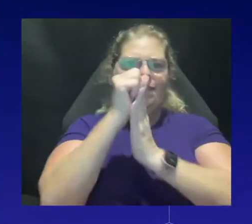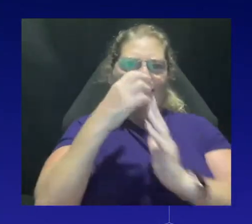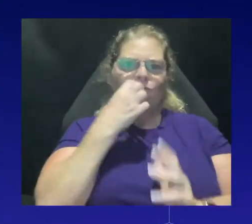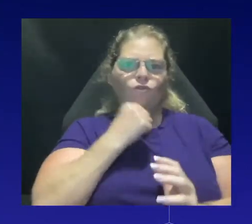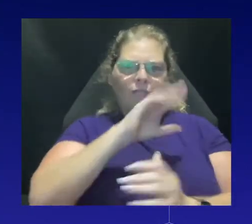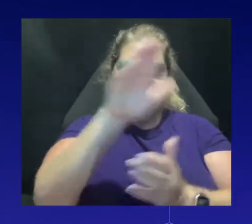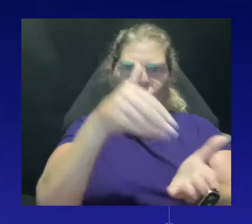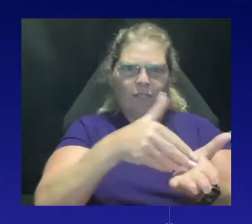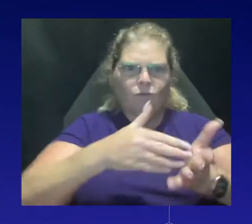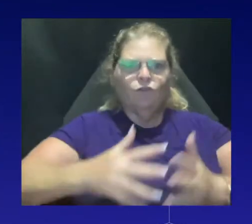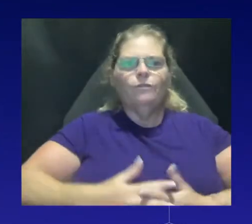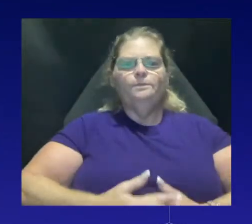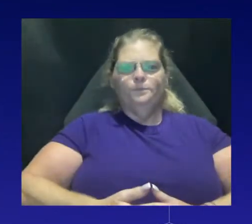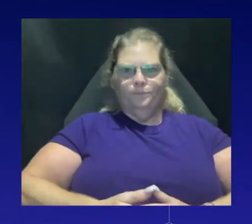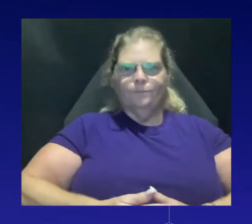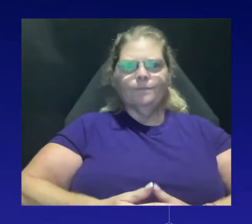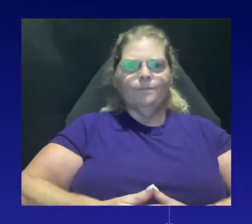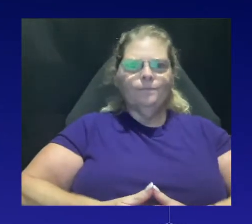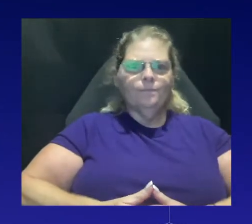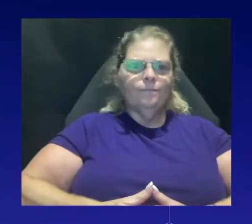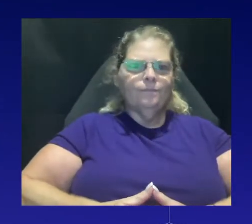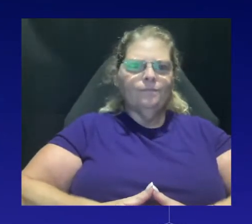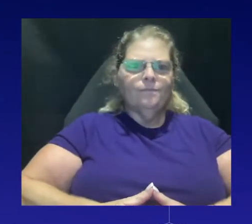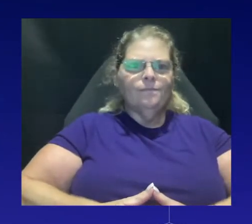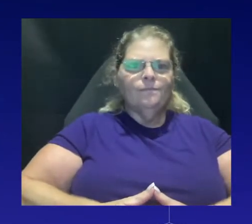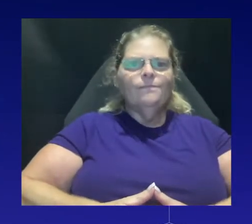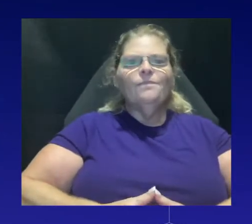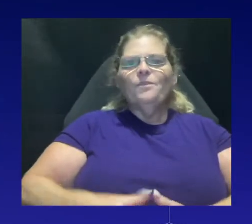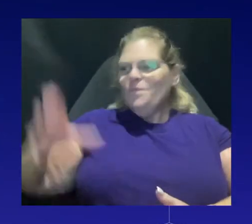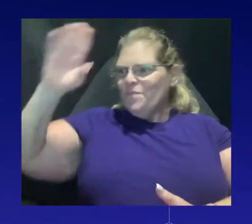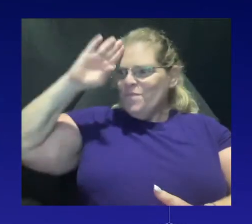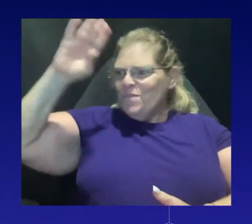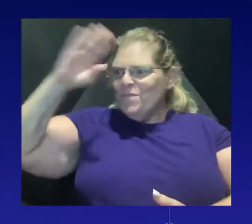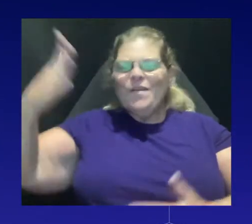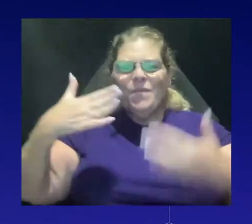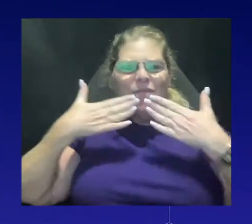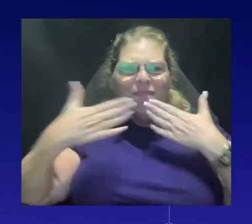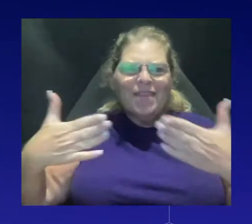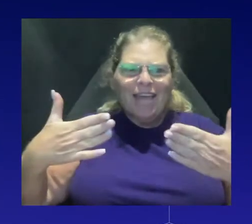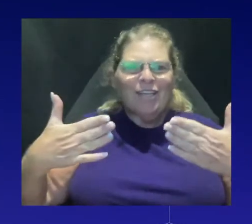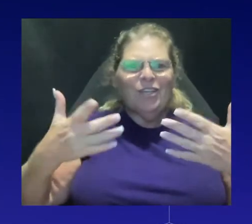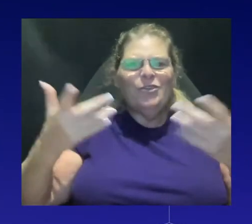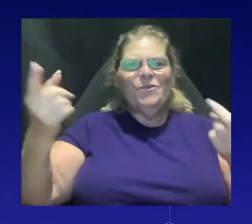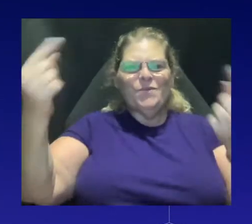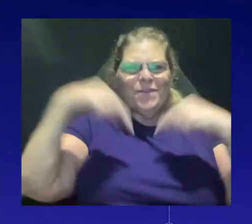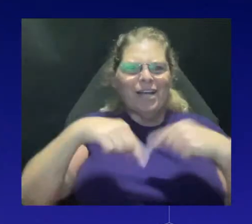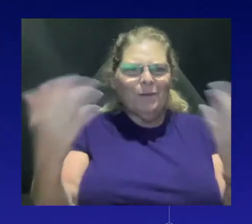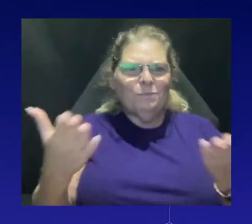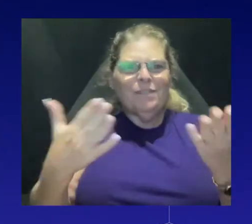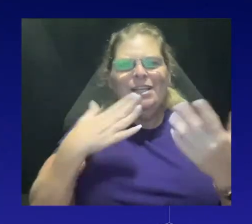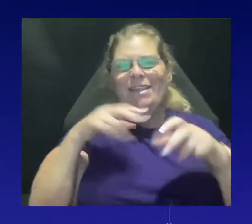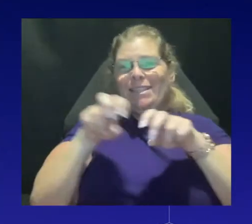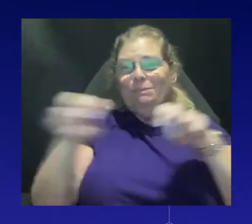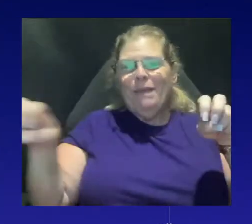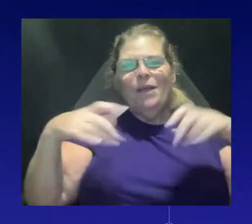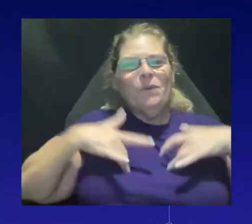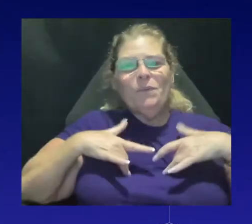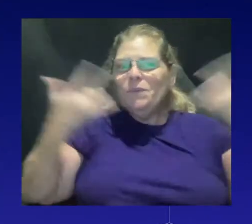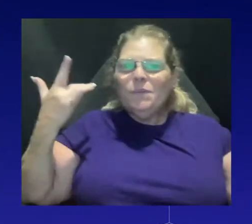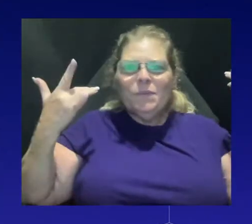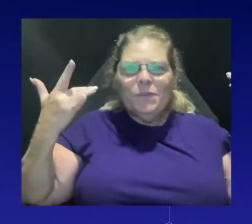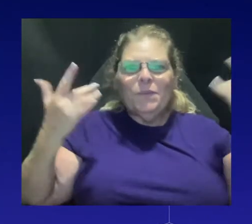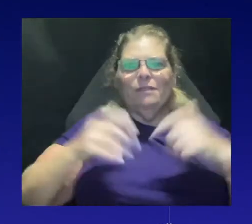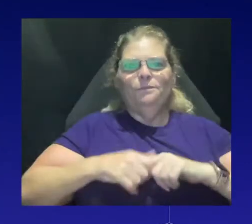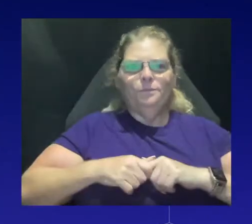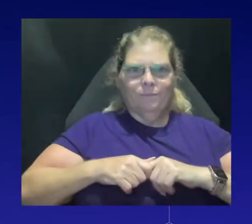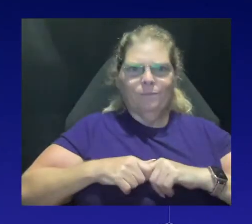Hi, everybody. It's great to be here with you today, and I look forward to a discussion with a really incredible panel. I want to dive right